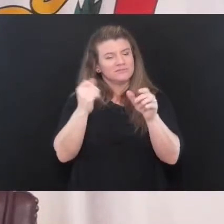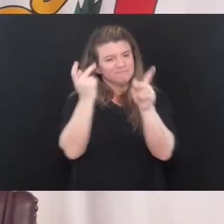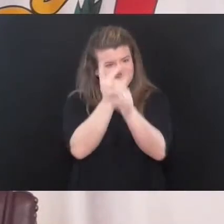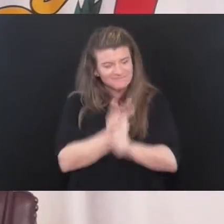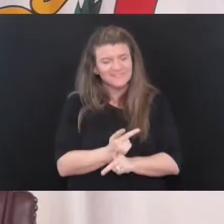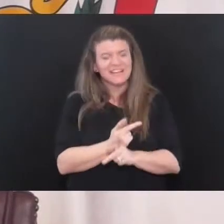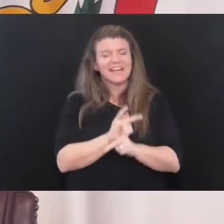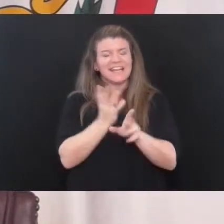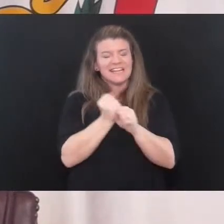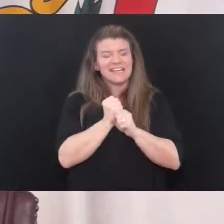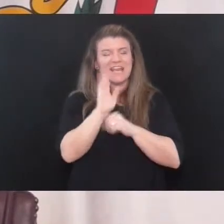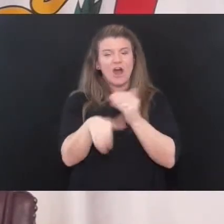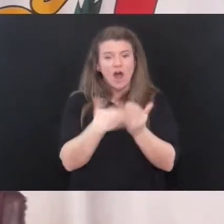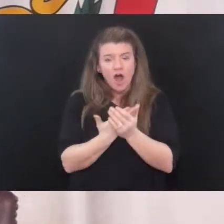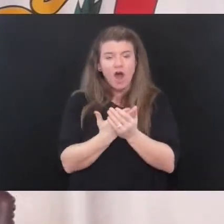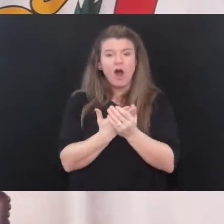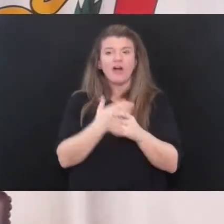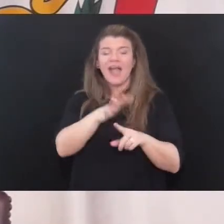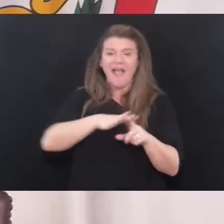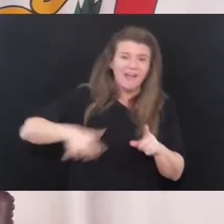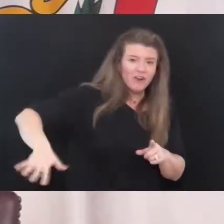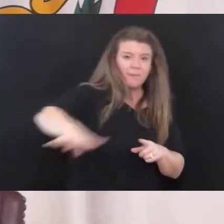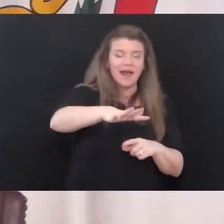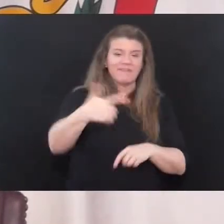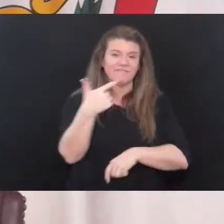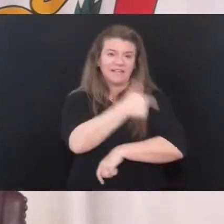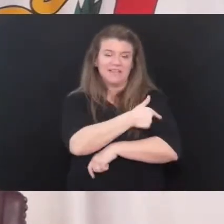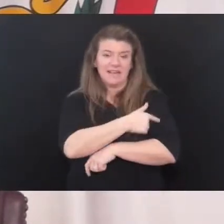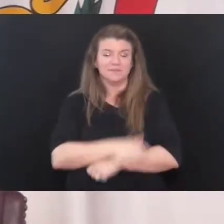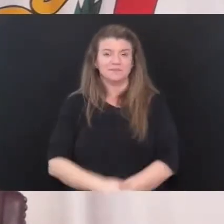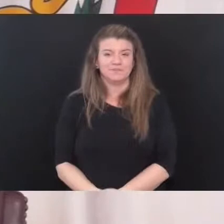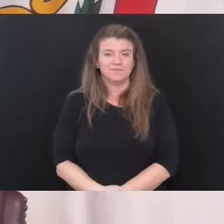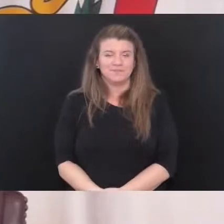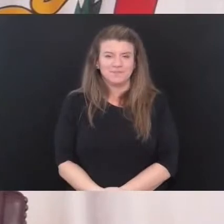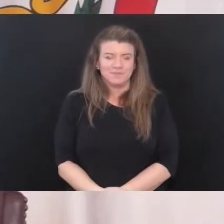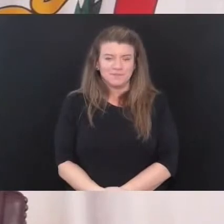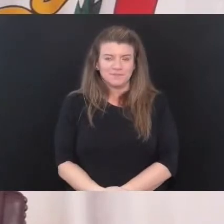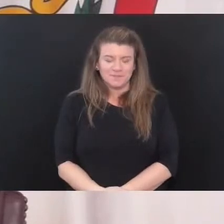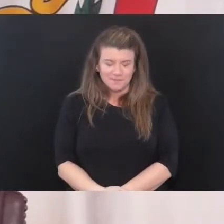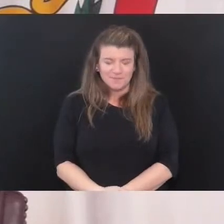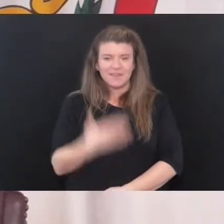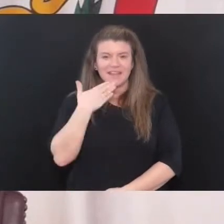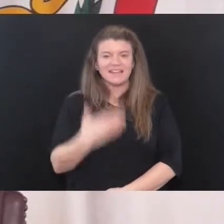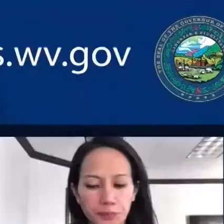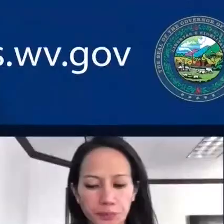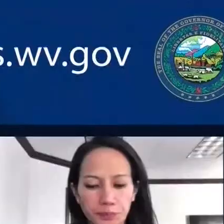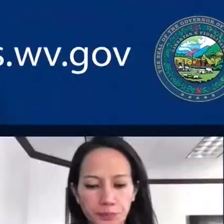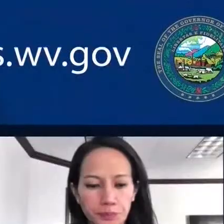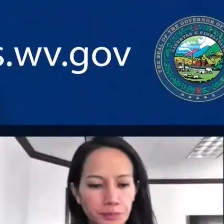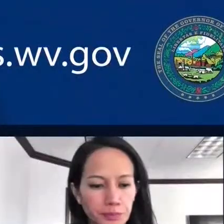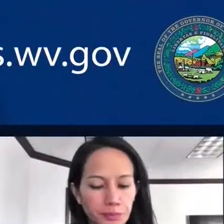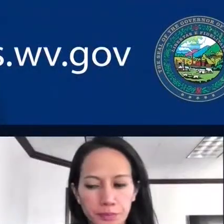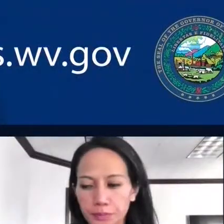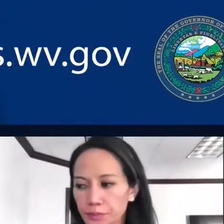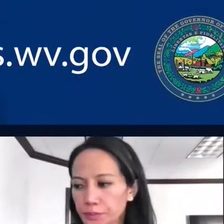get everybody vaccinated if we can pull it off. All right, thank you, Phil. Governor, I'll turn it back to